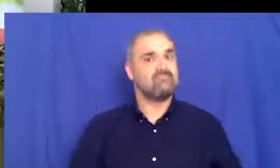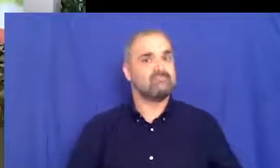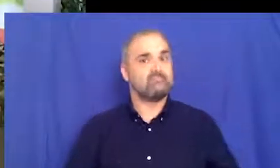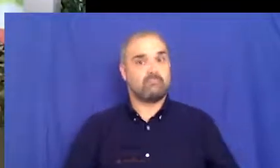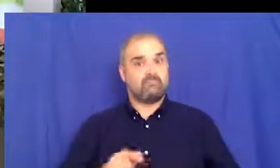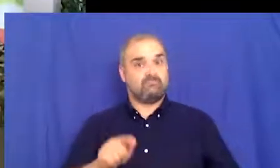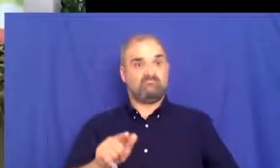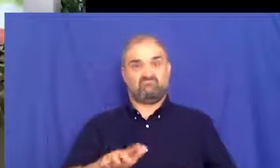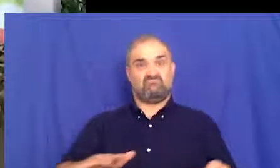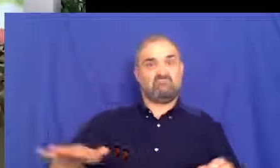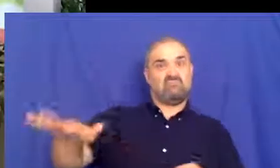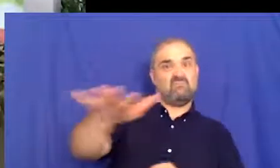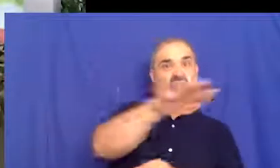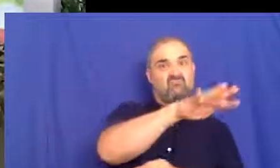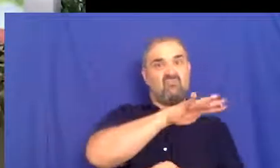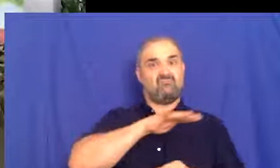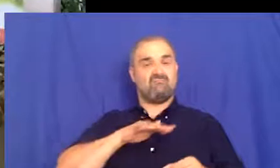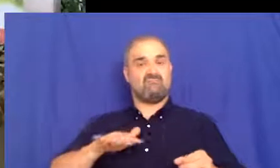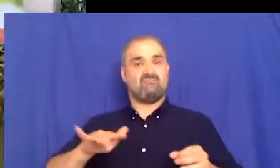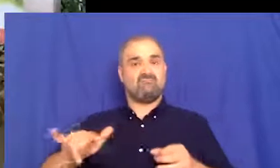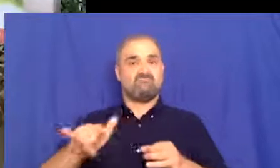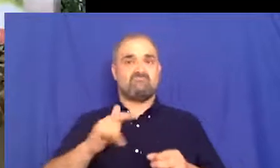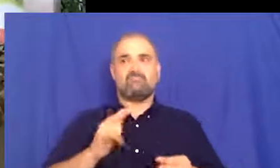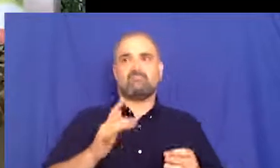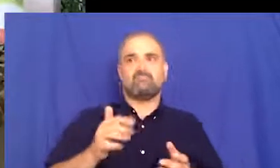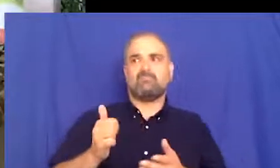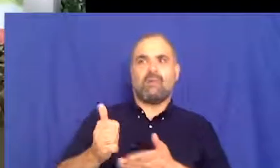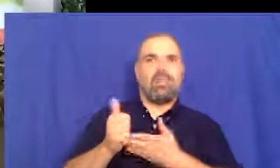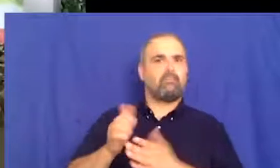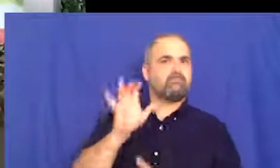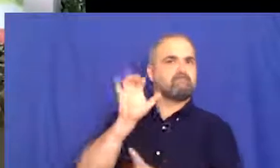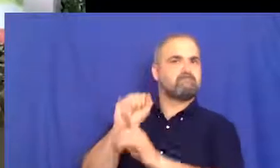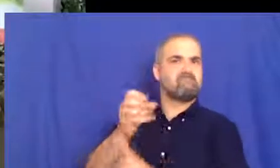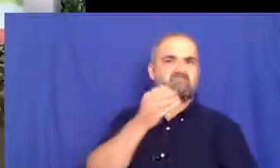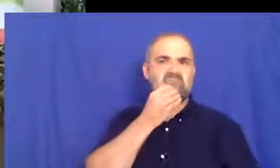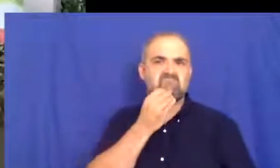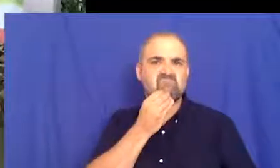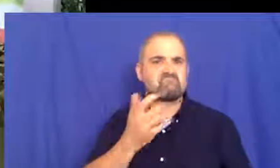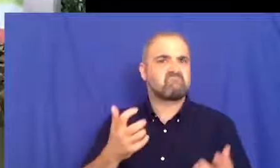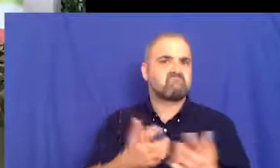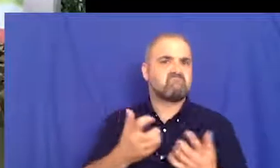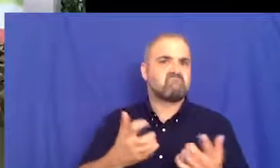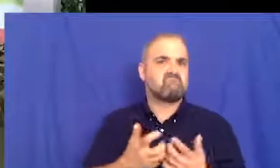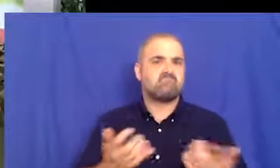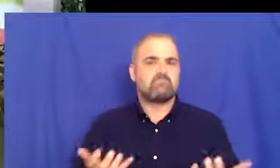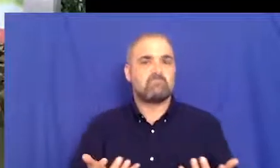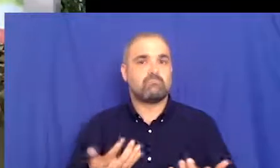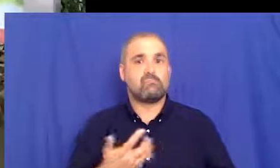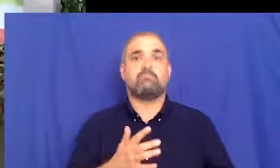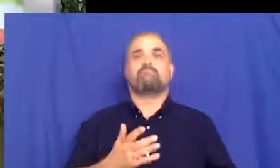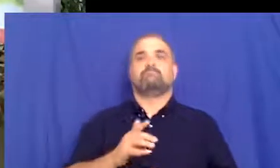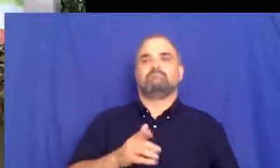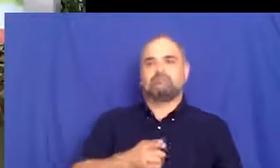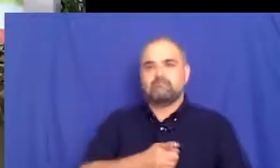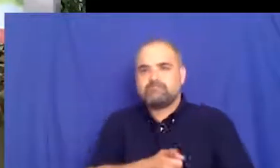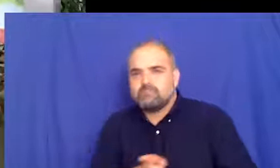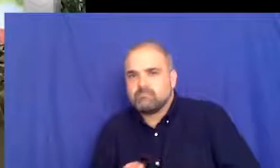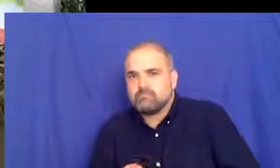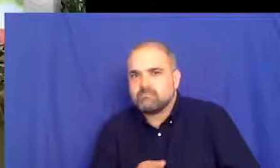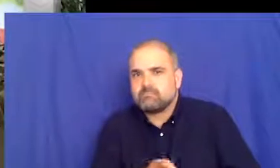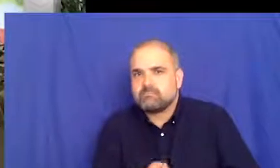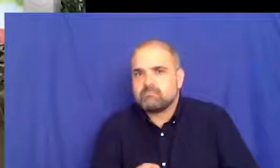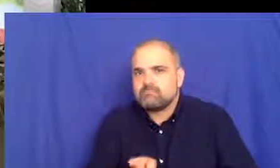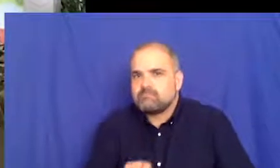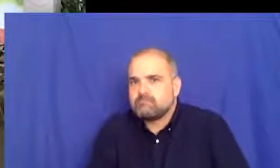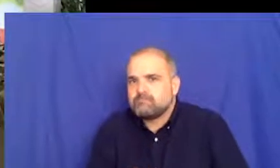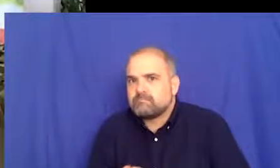When he's in the general vicinity of that then, to help him lock onto the food items, he